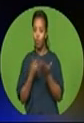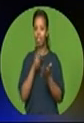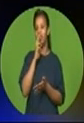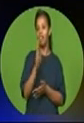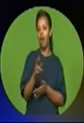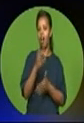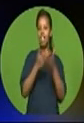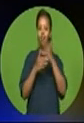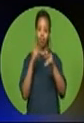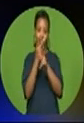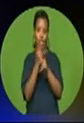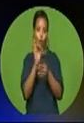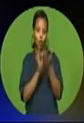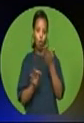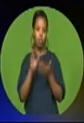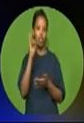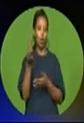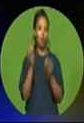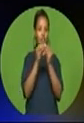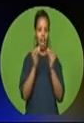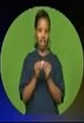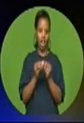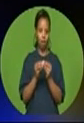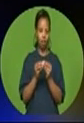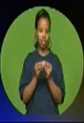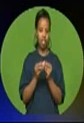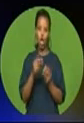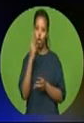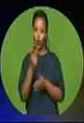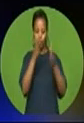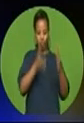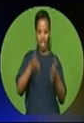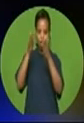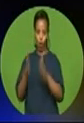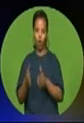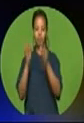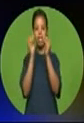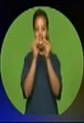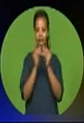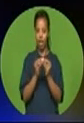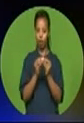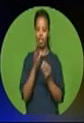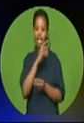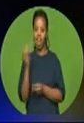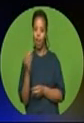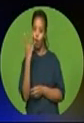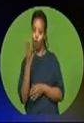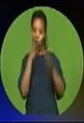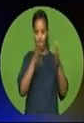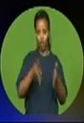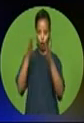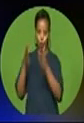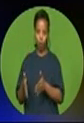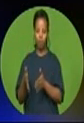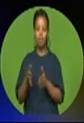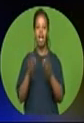are the standard forms of account, a 2-column account, and